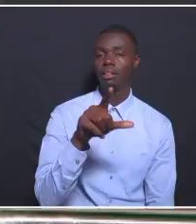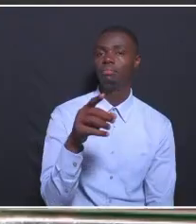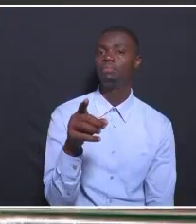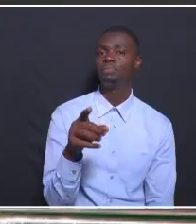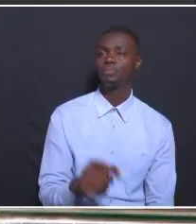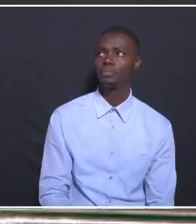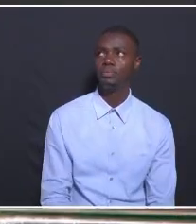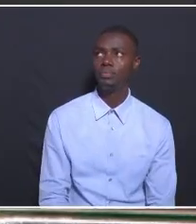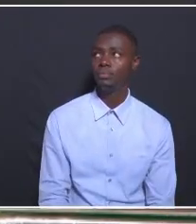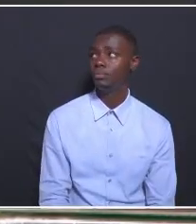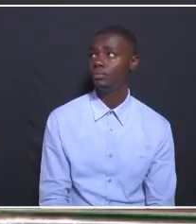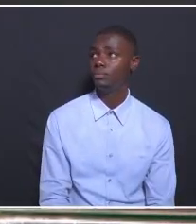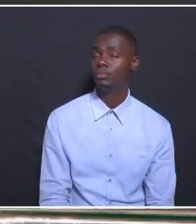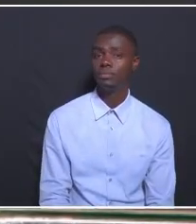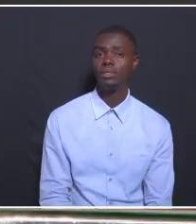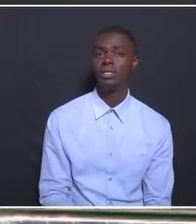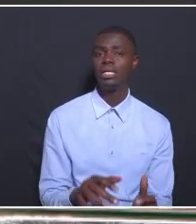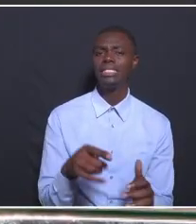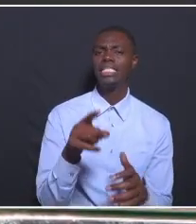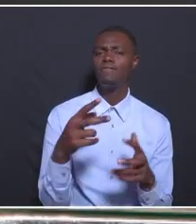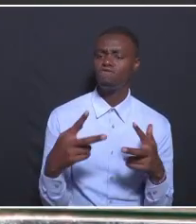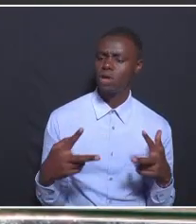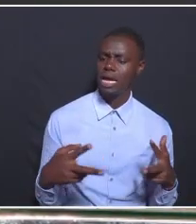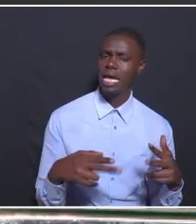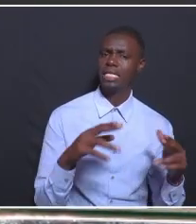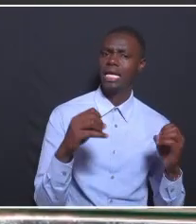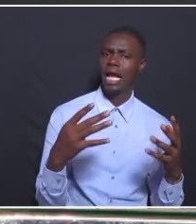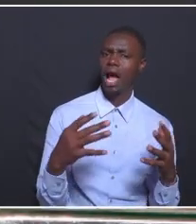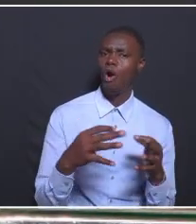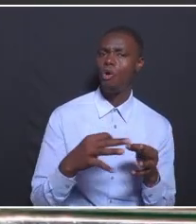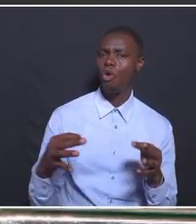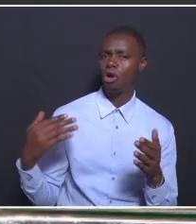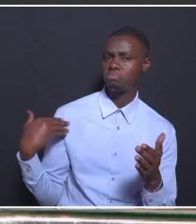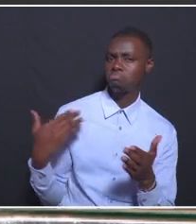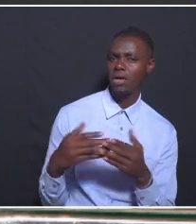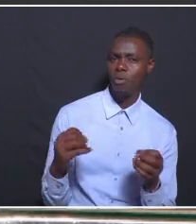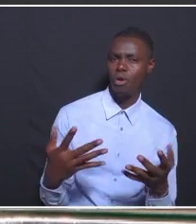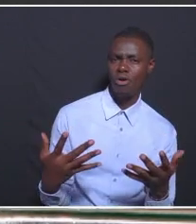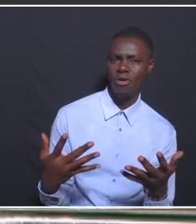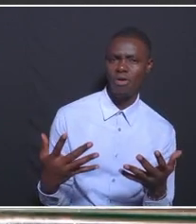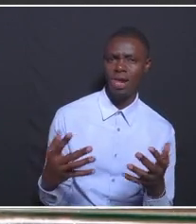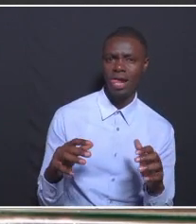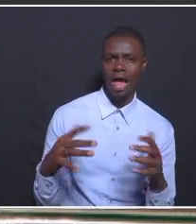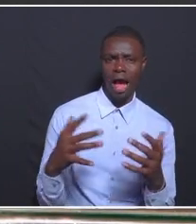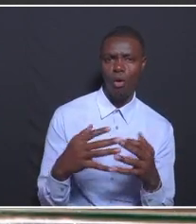Jibril, how long have you been editing now for?